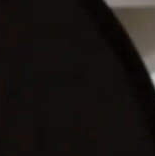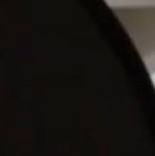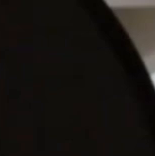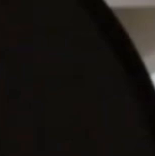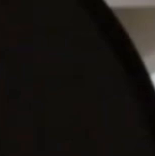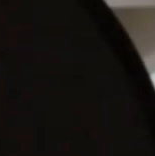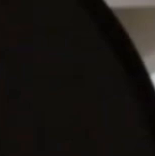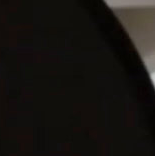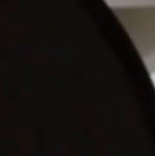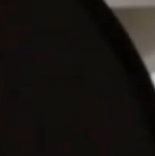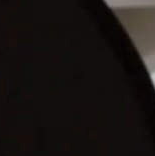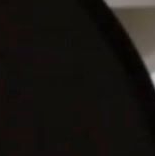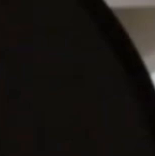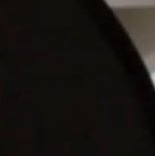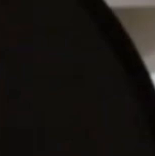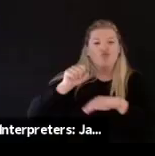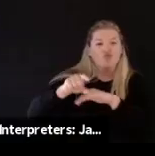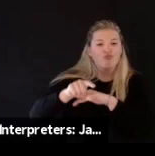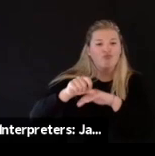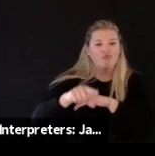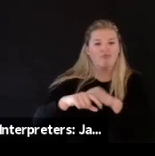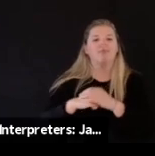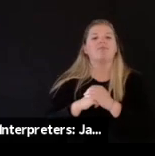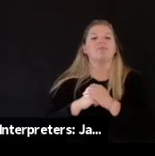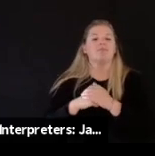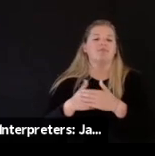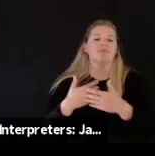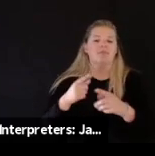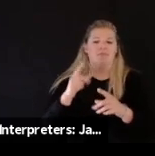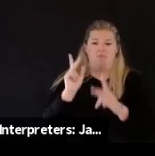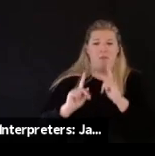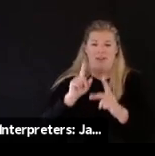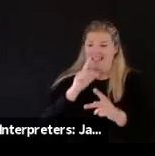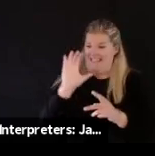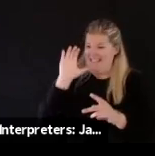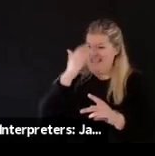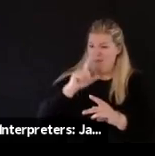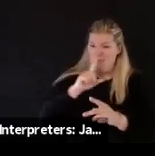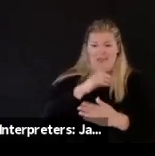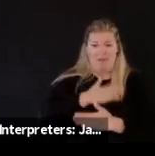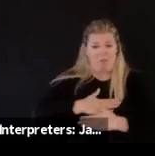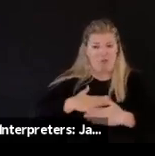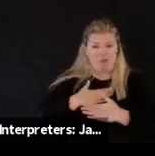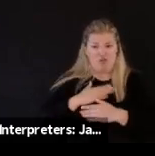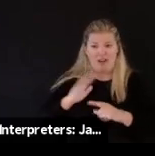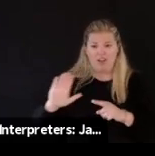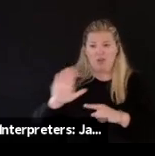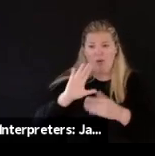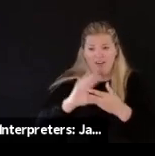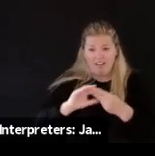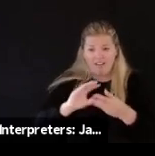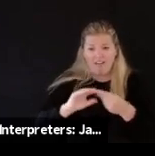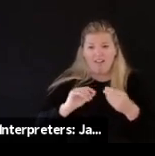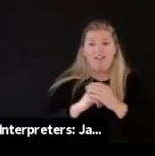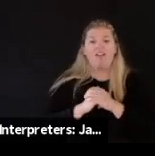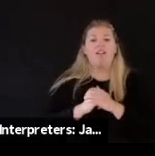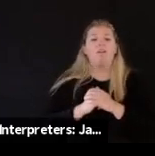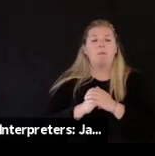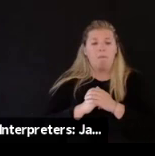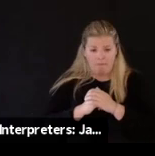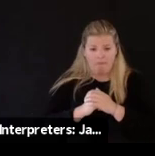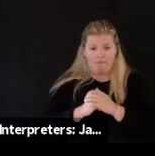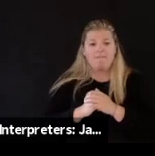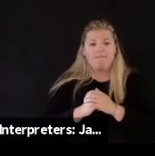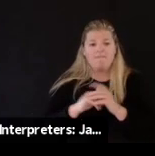chat. Just really appreciating everything that you brought to this session. So I know that we